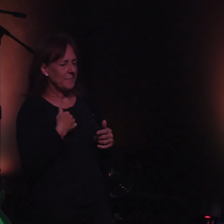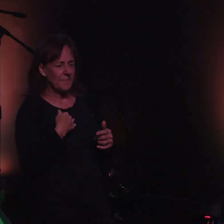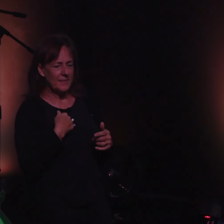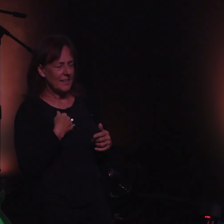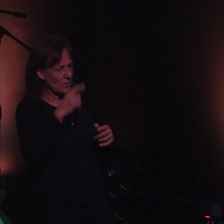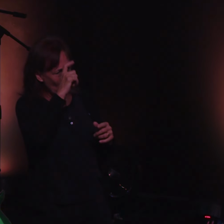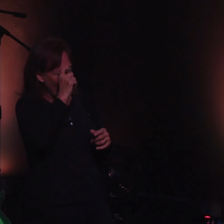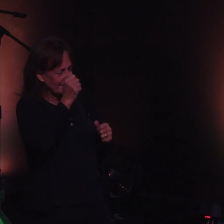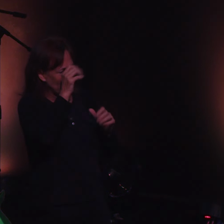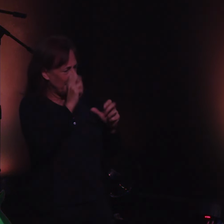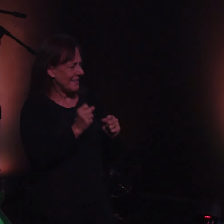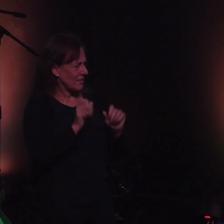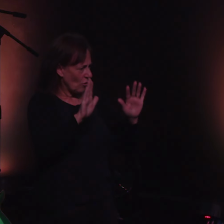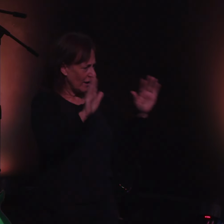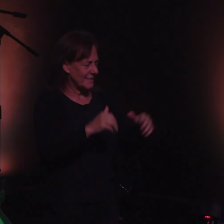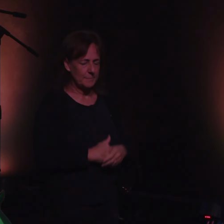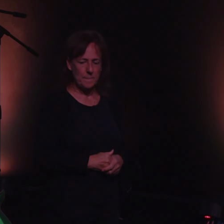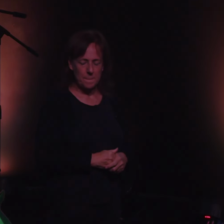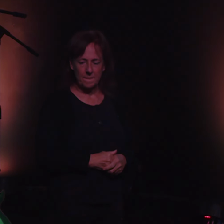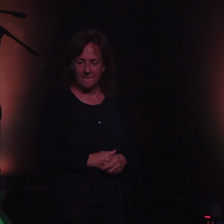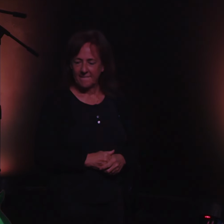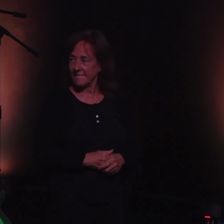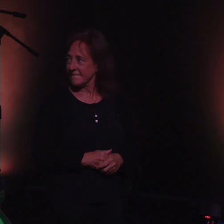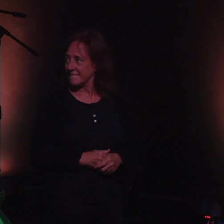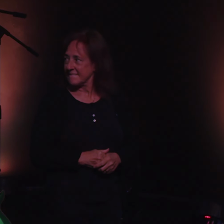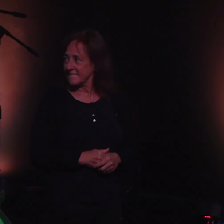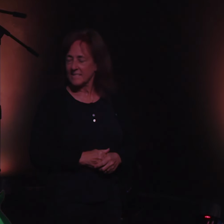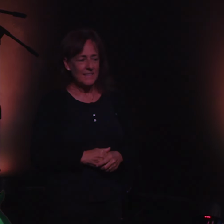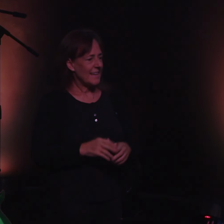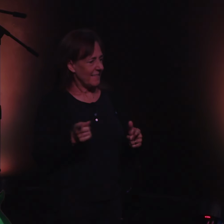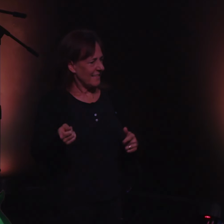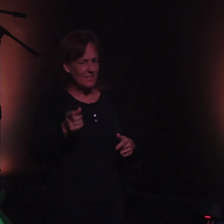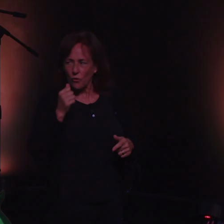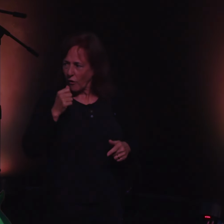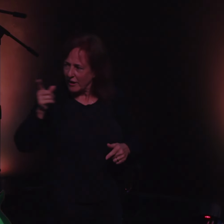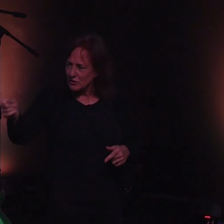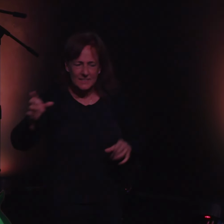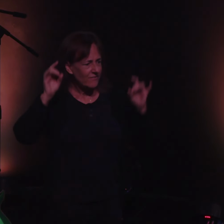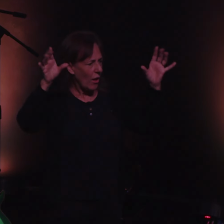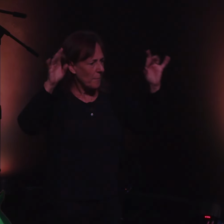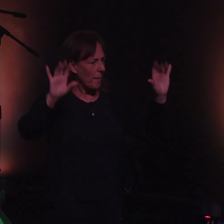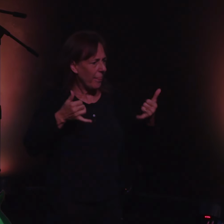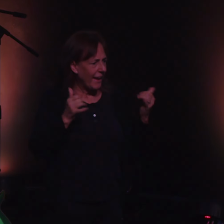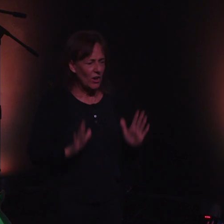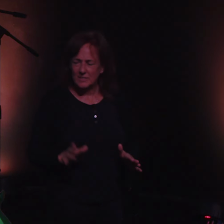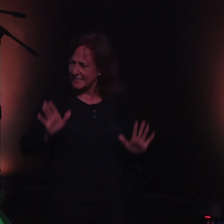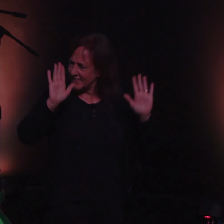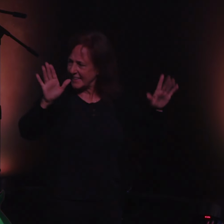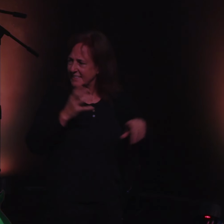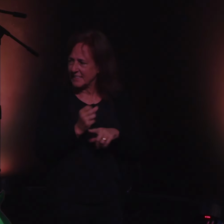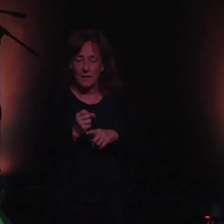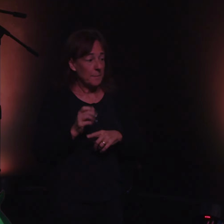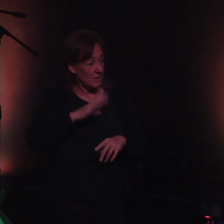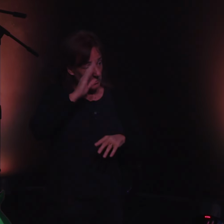is amazing. She's awesome. Emma, she's a great volleyball player. She's fantastic. You know, she's going to do great things.